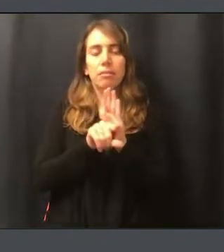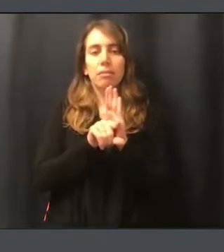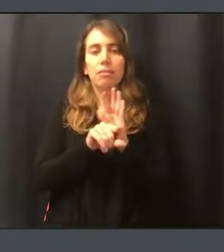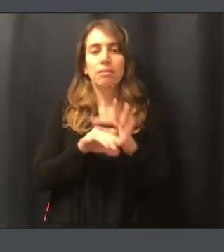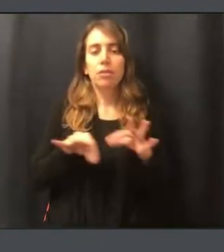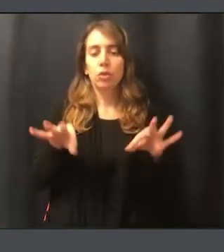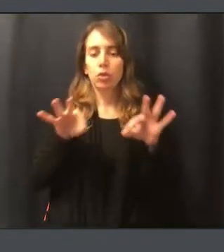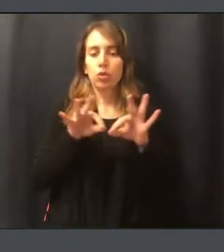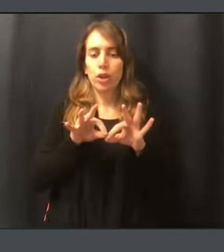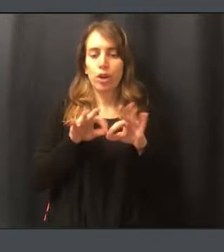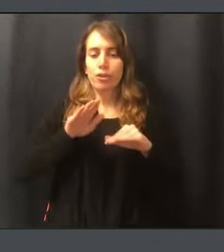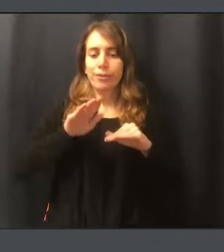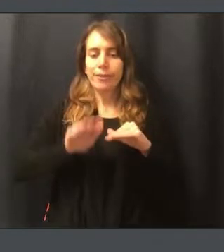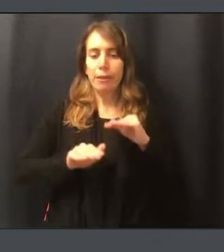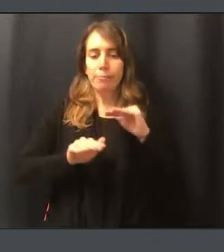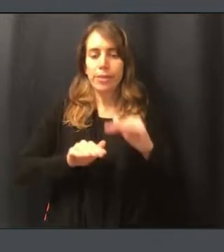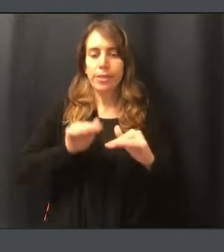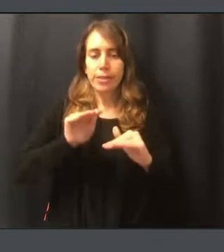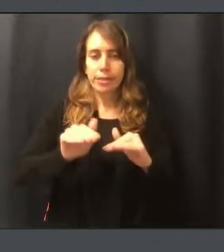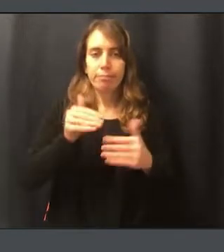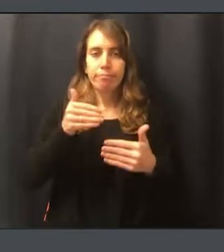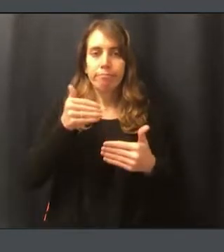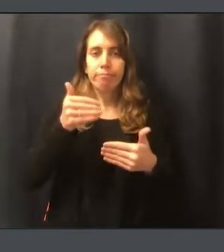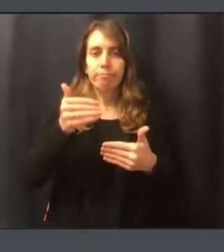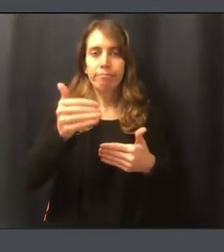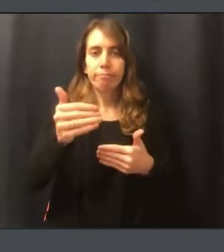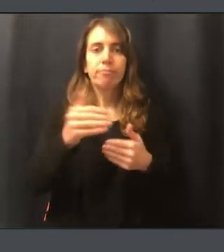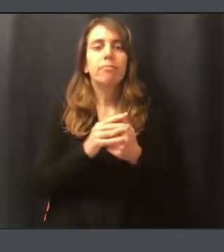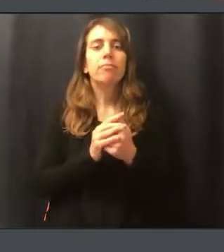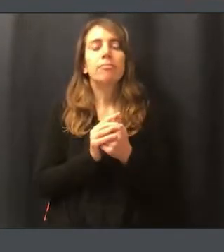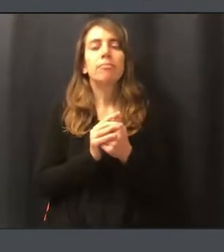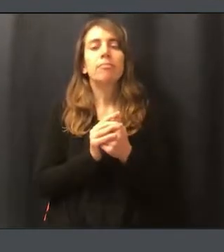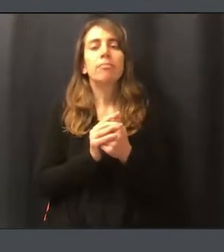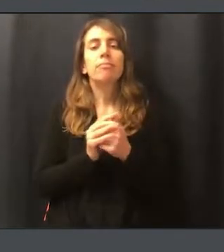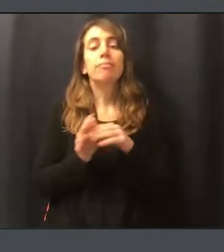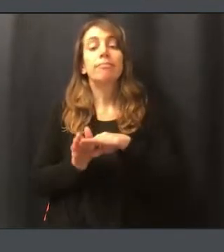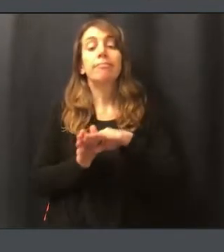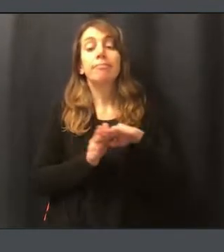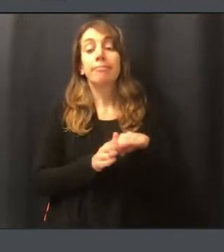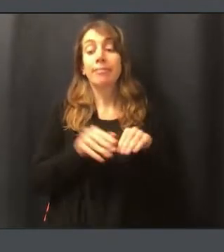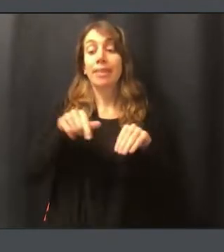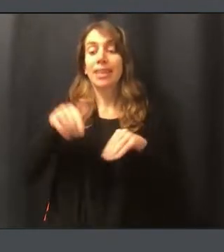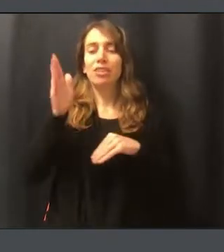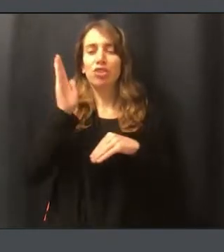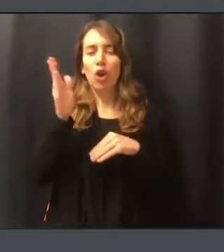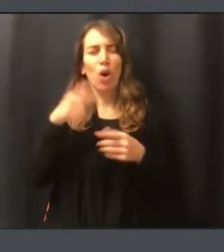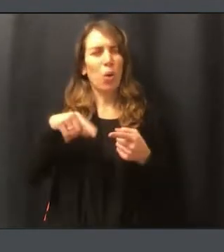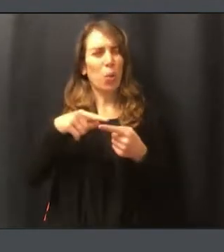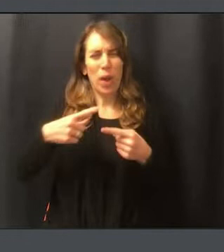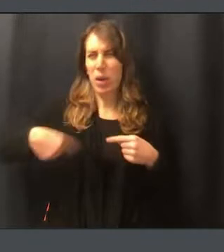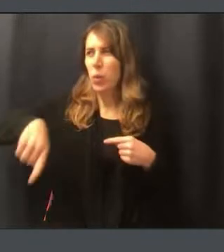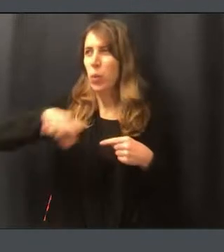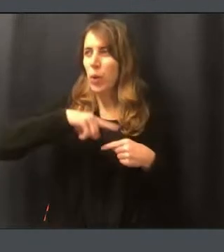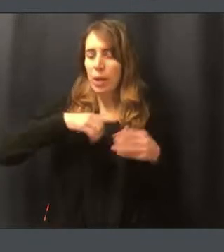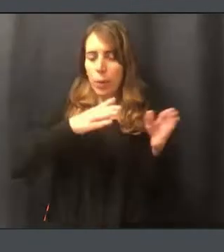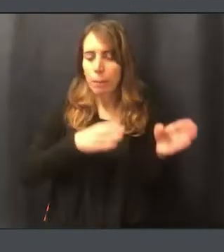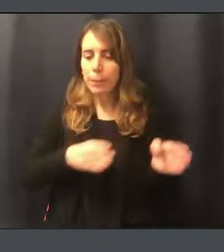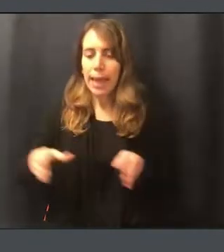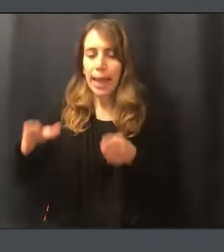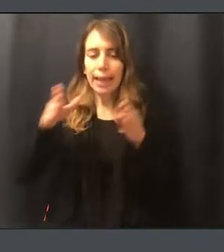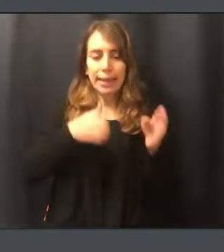cetera. And now this talk, when we were planning the symposium, this was really nice because we were able to